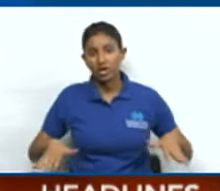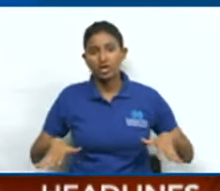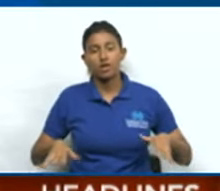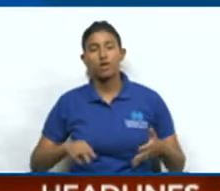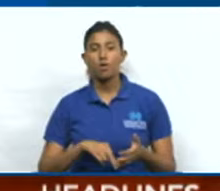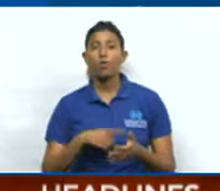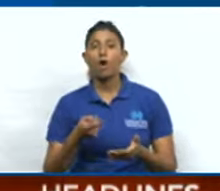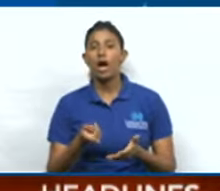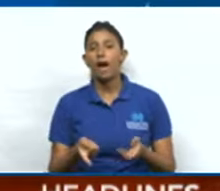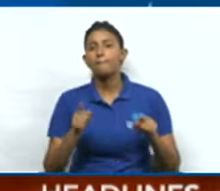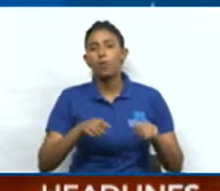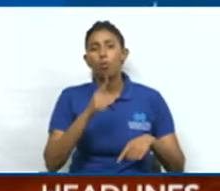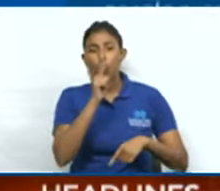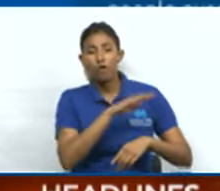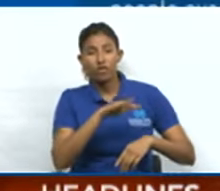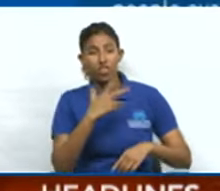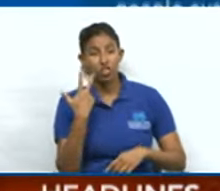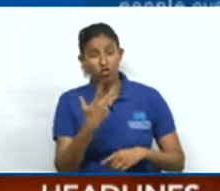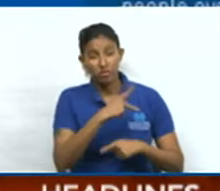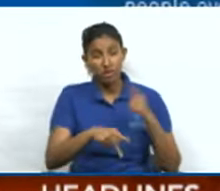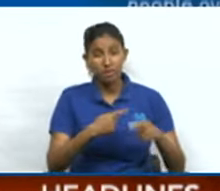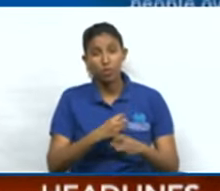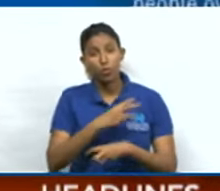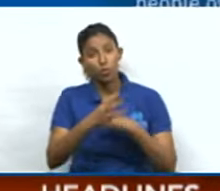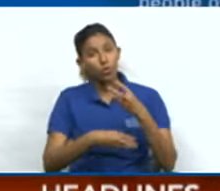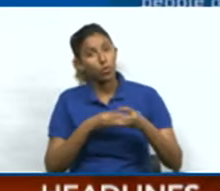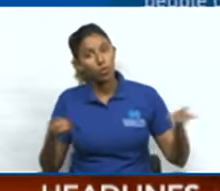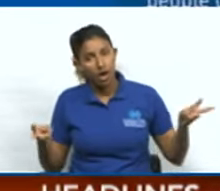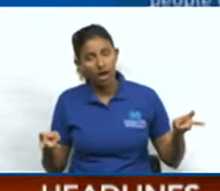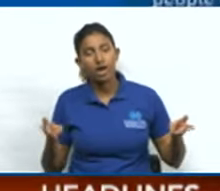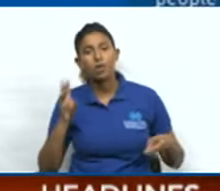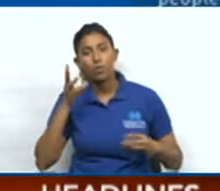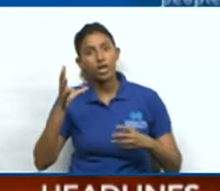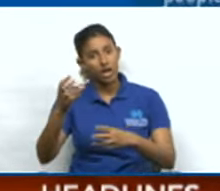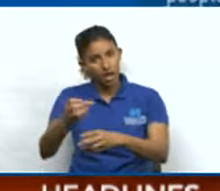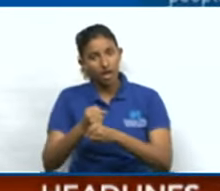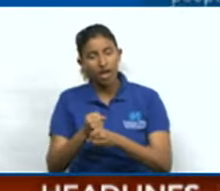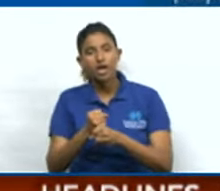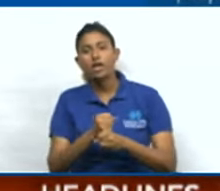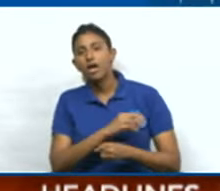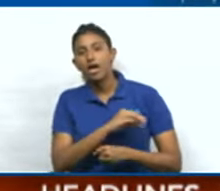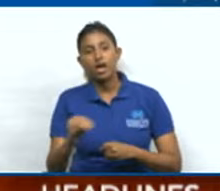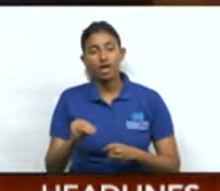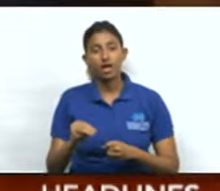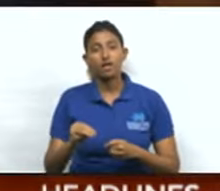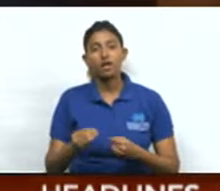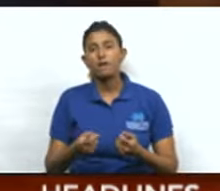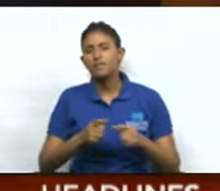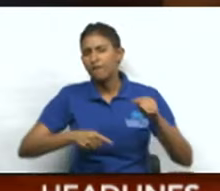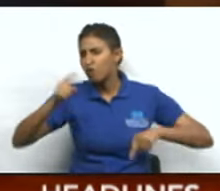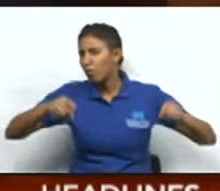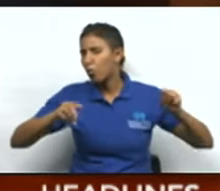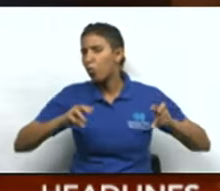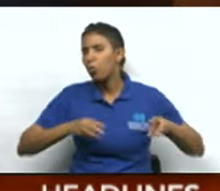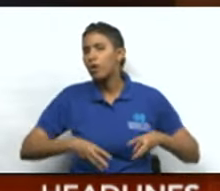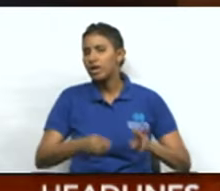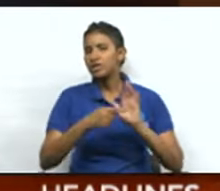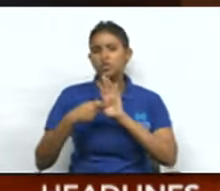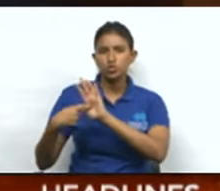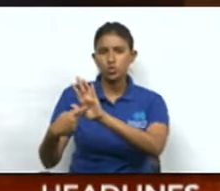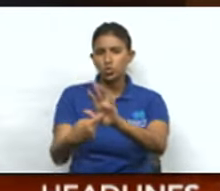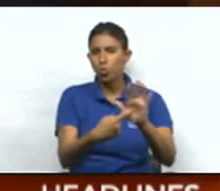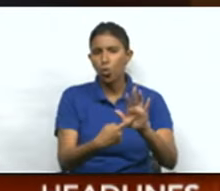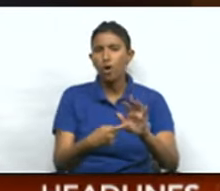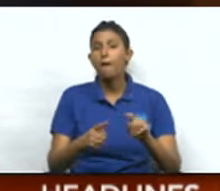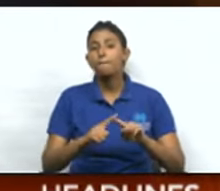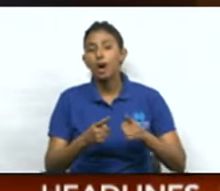least 1 in 3 people globally during their lifetime. And while it manifests itself in various ways, the disease is well known for causing a